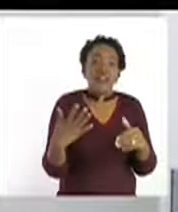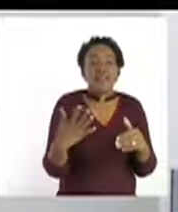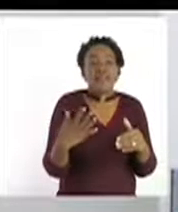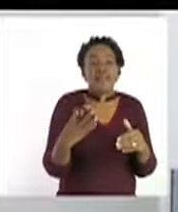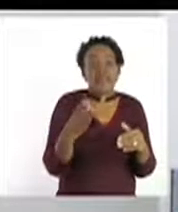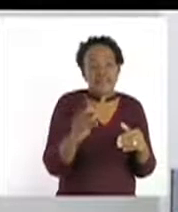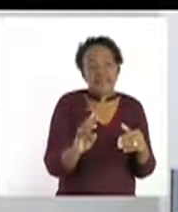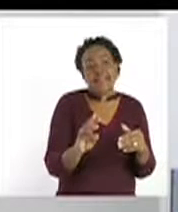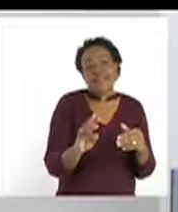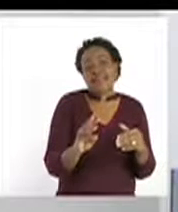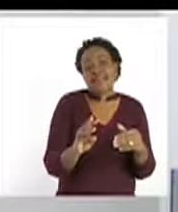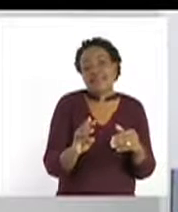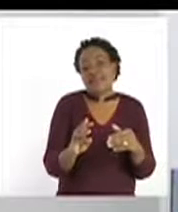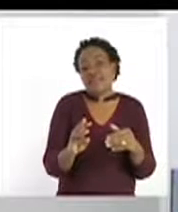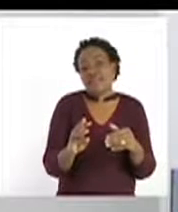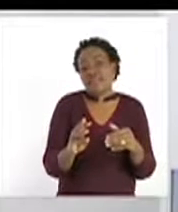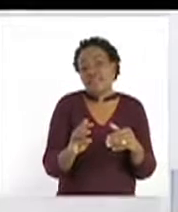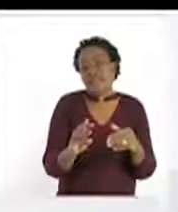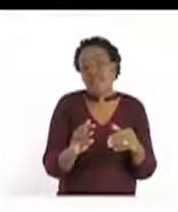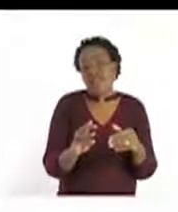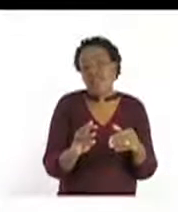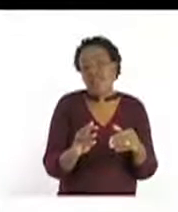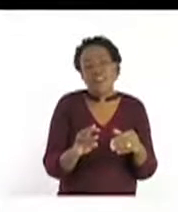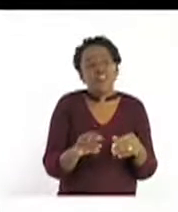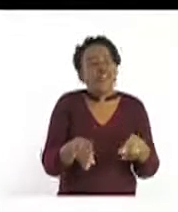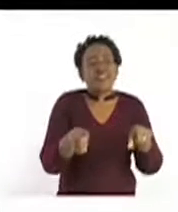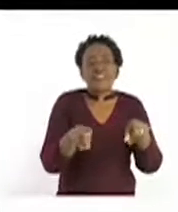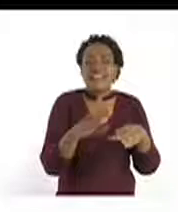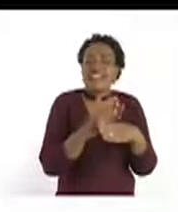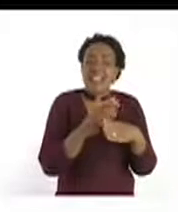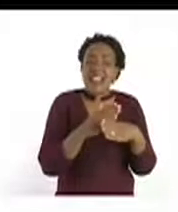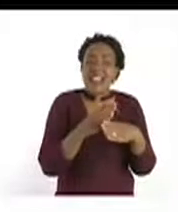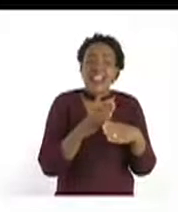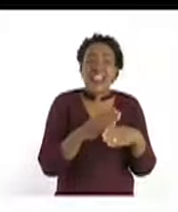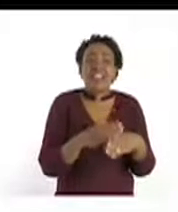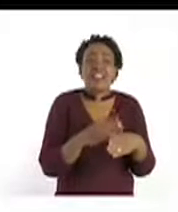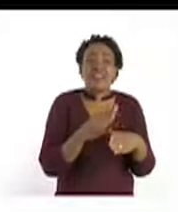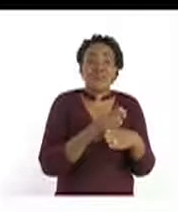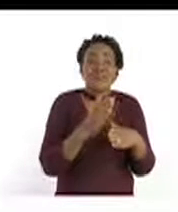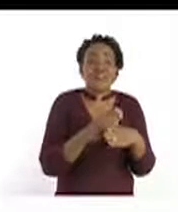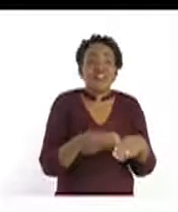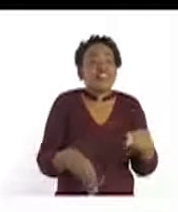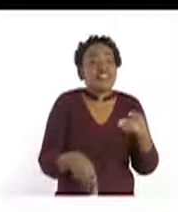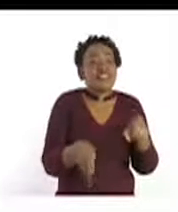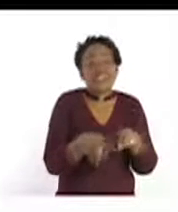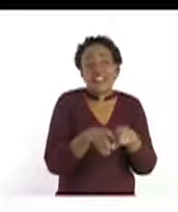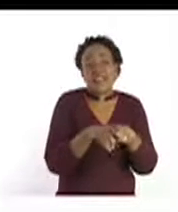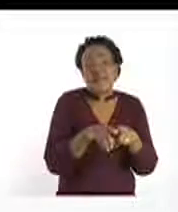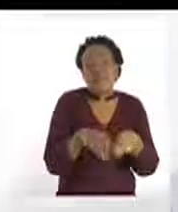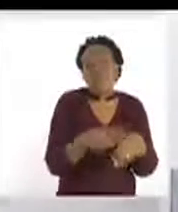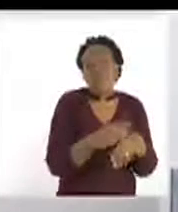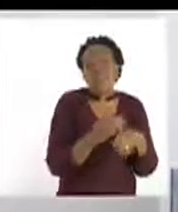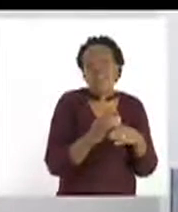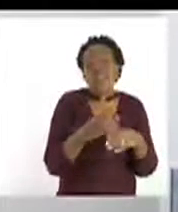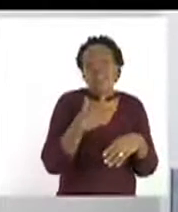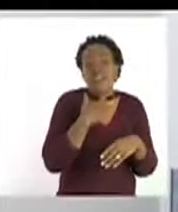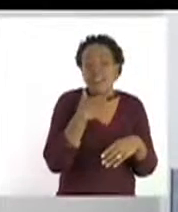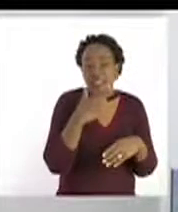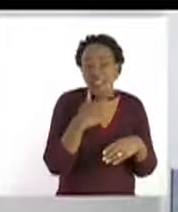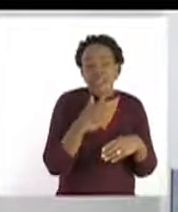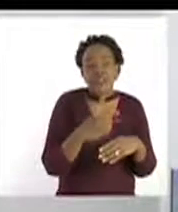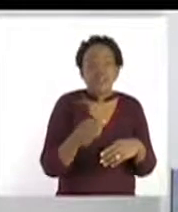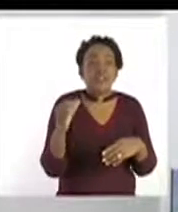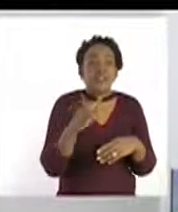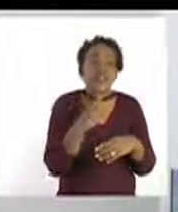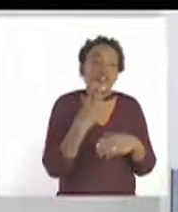3, 4, 5, and 6, following what I was doing here. Thank you very much, grade